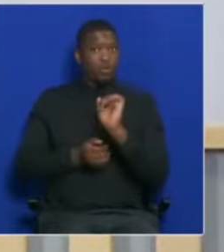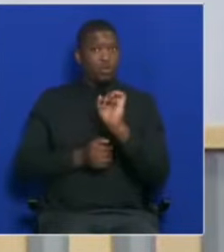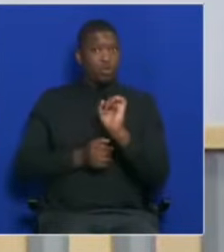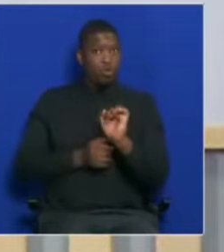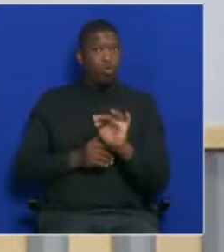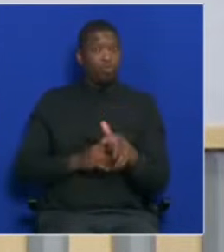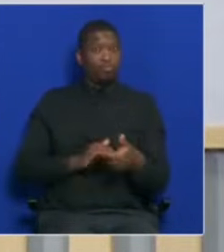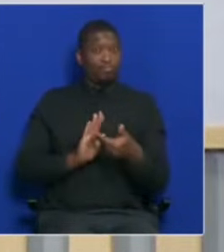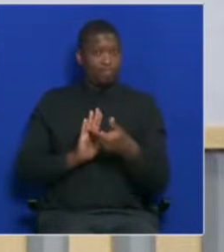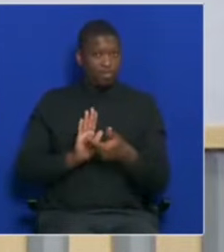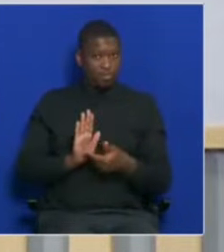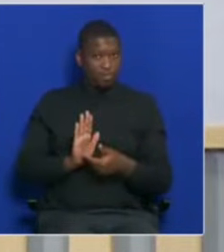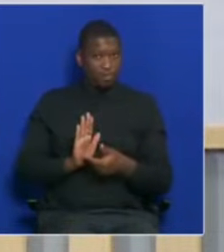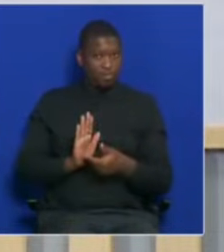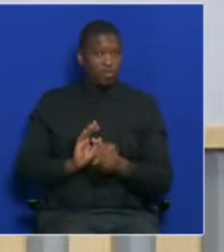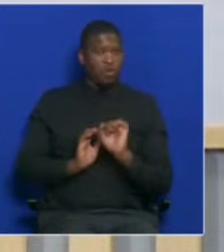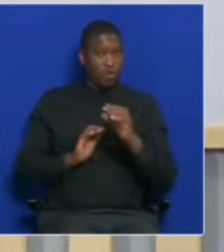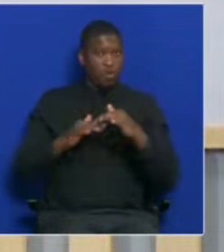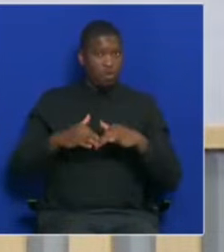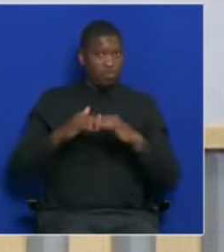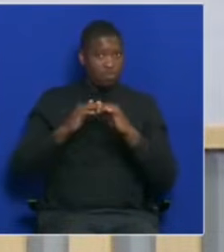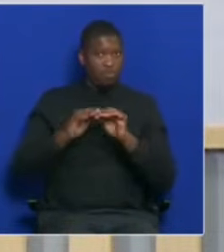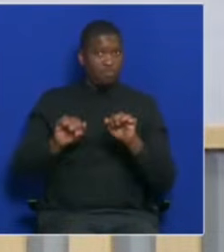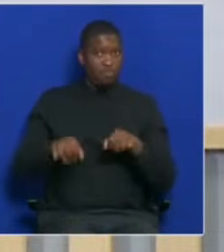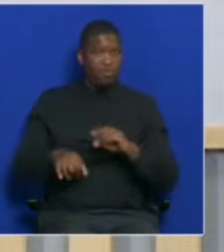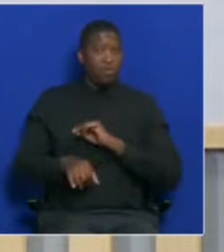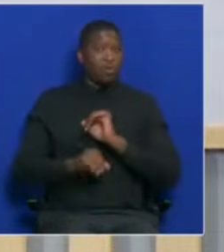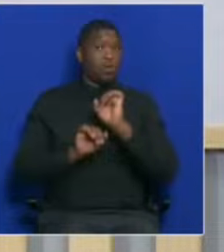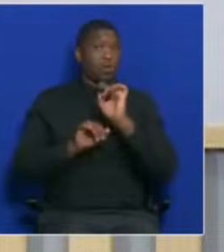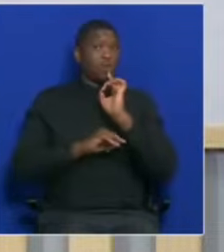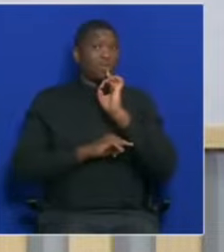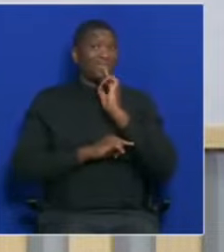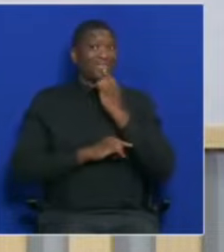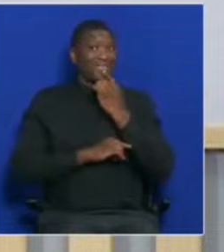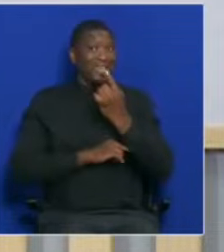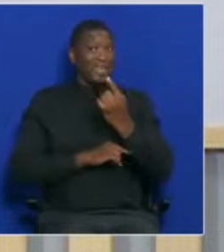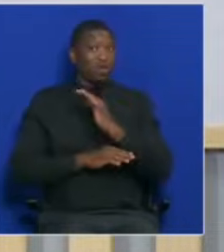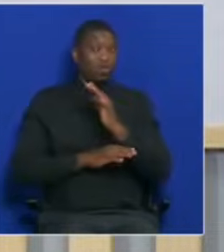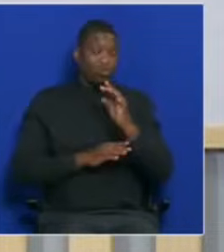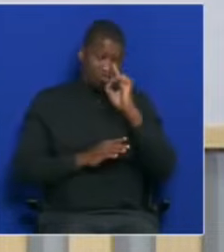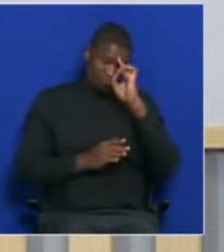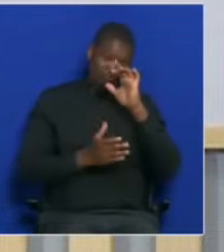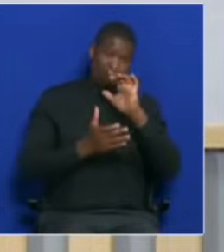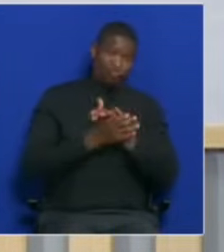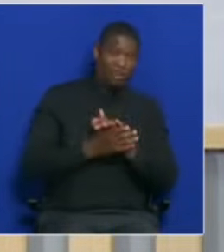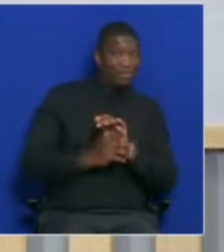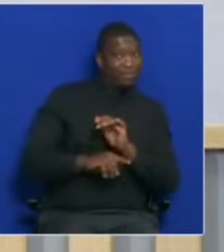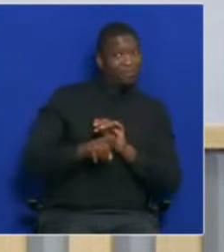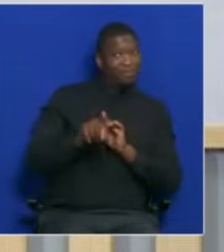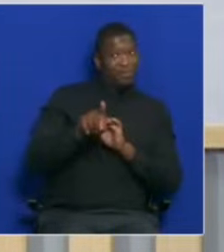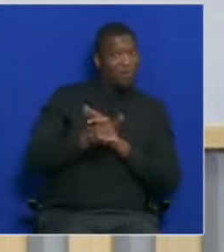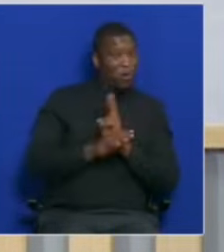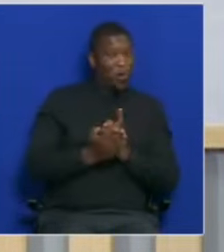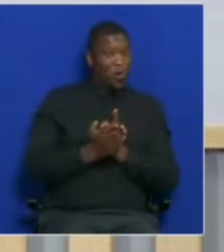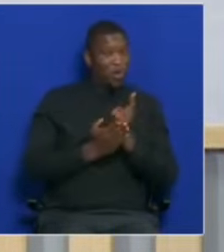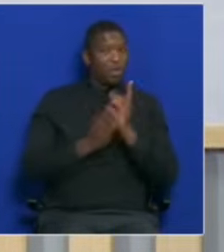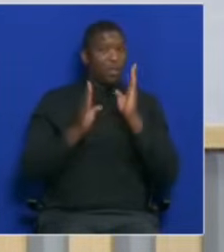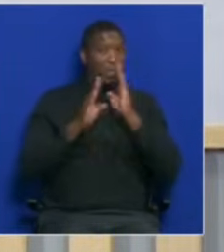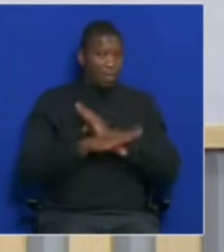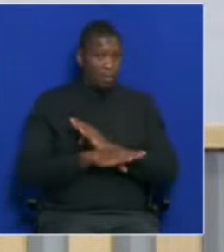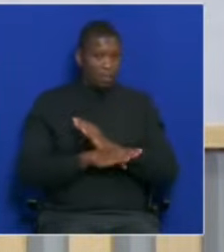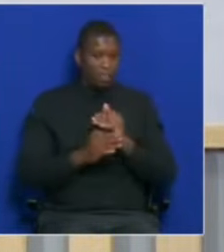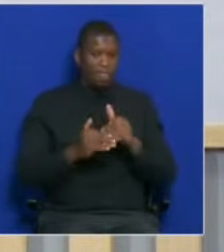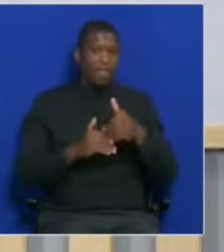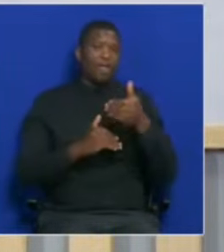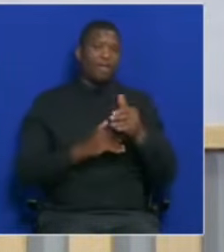you came up with that because you said you don't trust Mr. Nkabinde, he's dishonest. The ID then said to you,